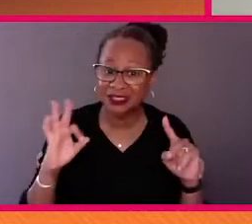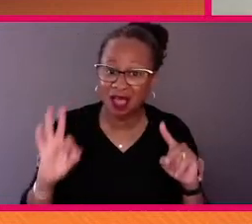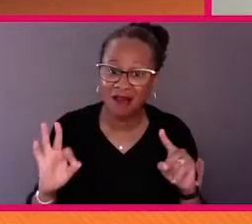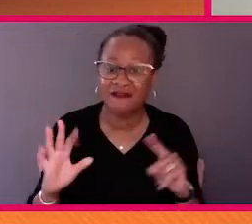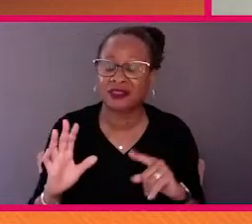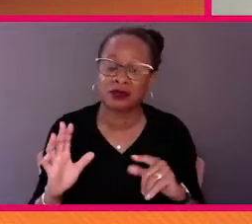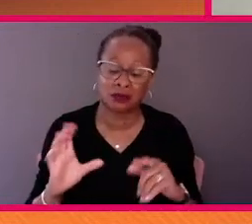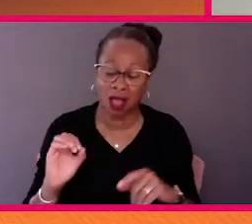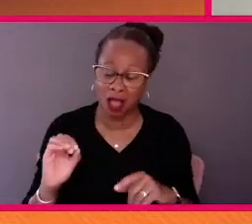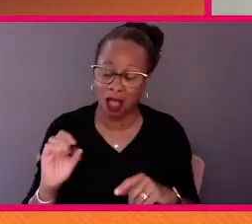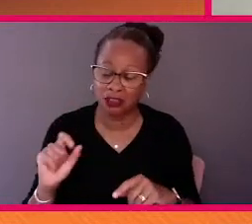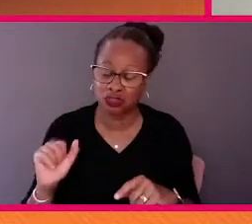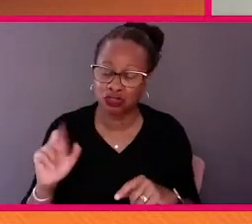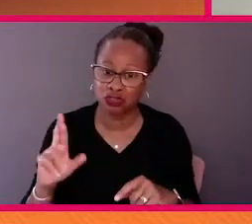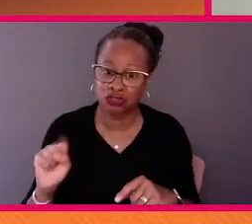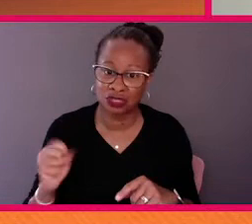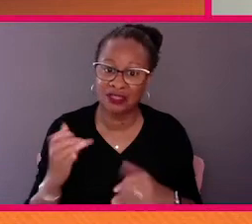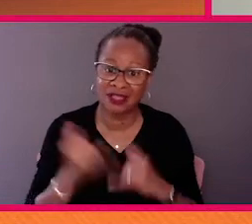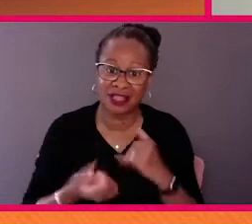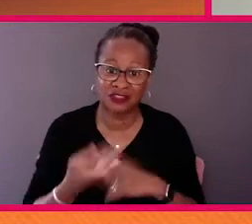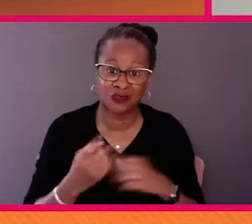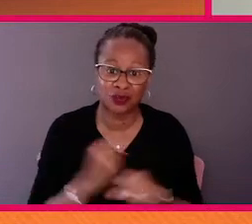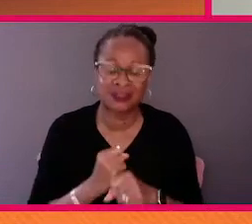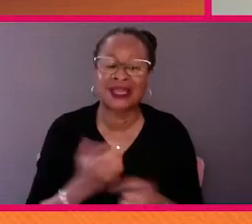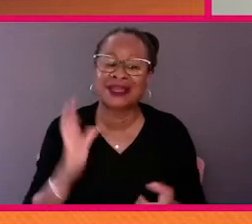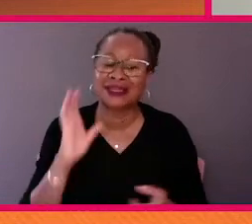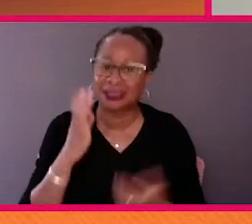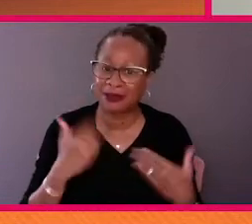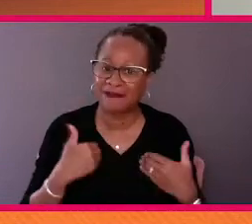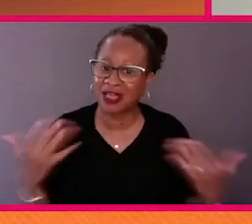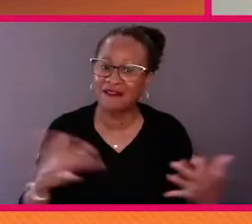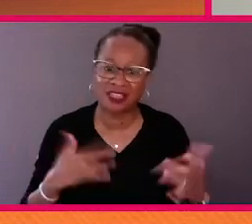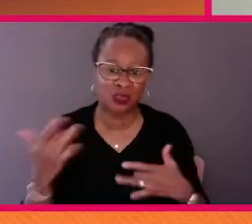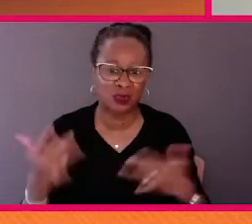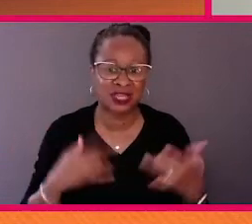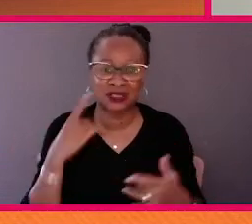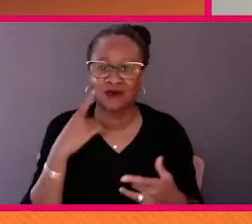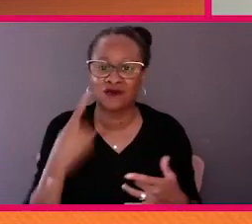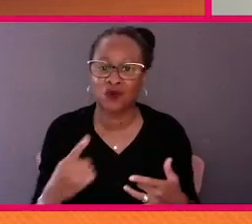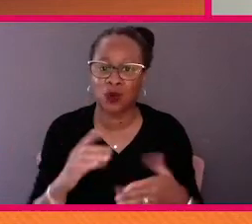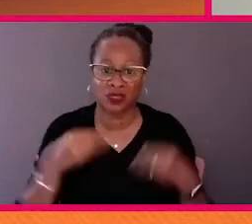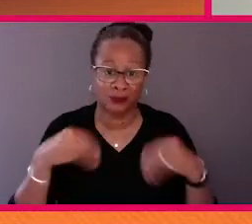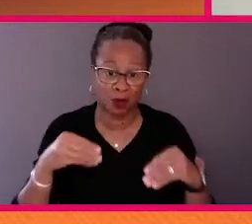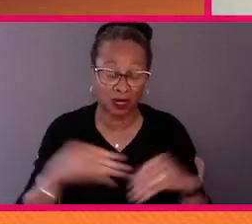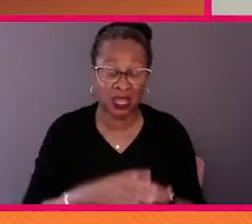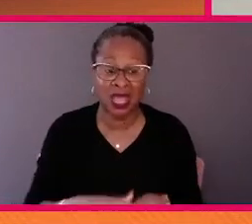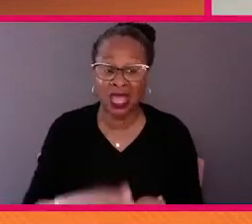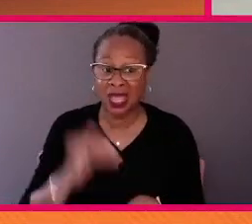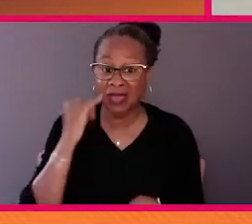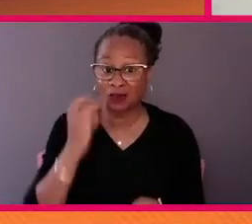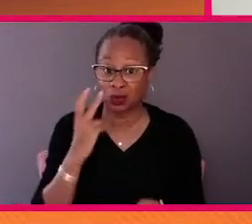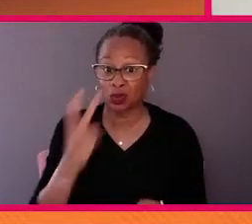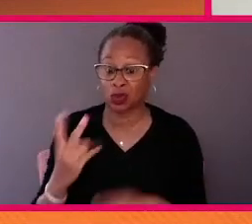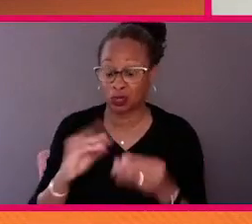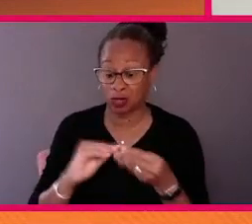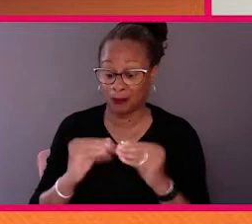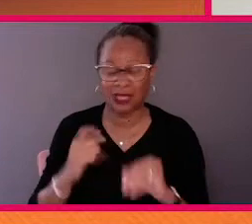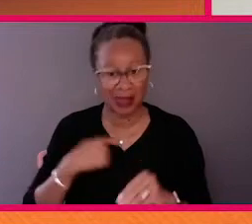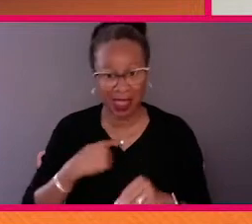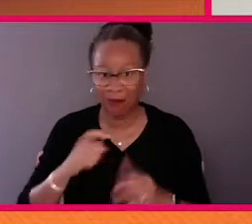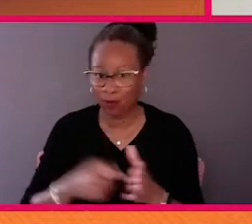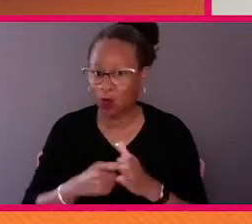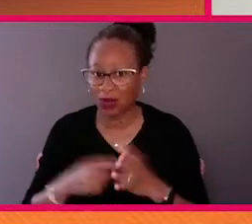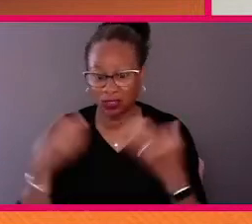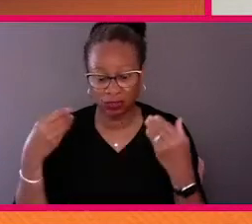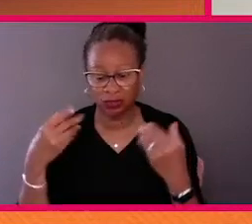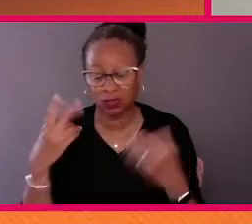years, there seems to be a lot of enthusiasm for the market. If you've looked at the numbers, and I had to look at the numbers in marketing my own